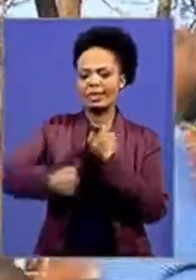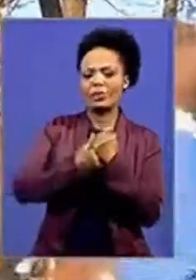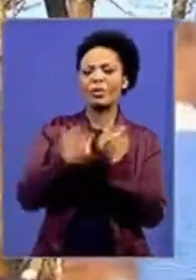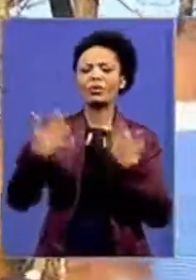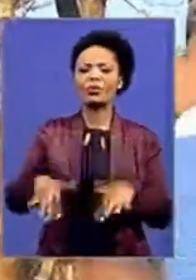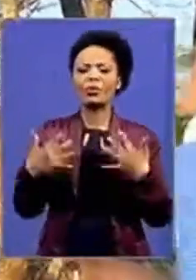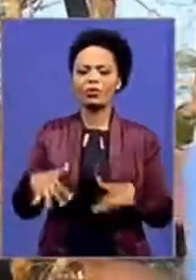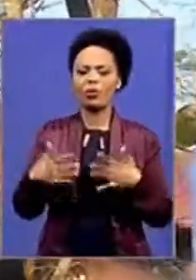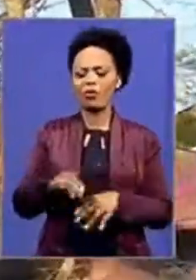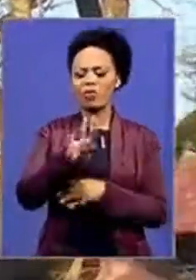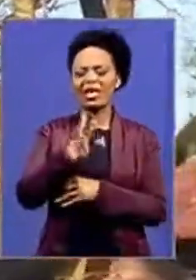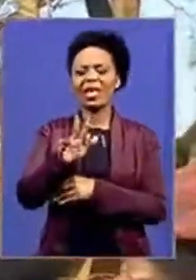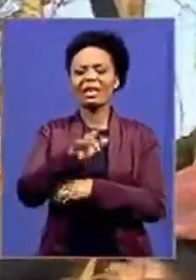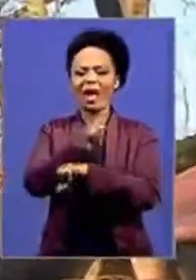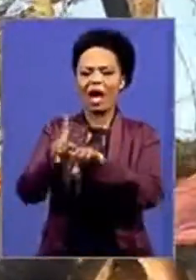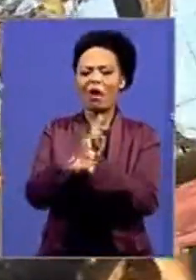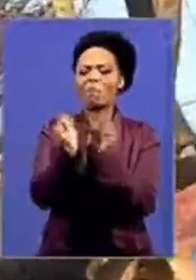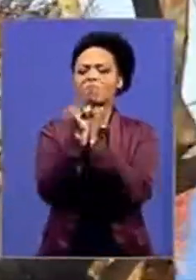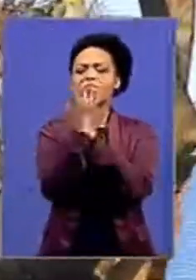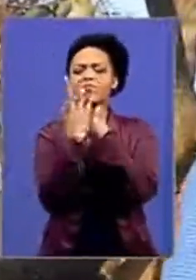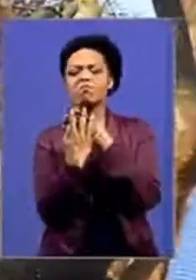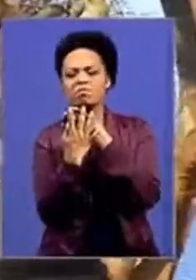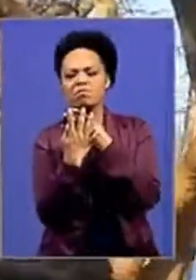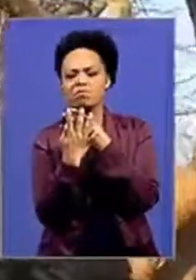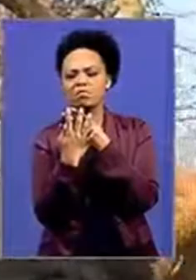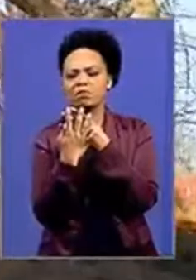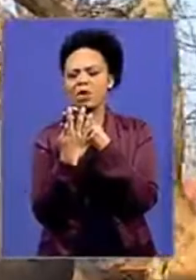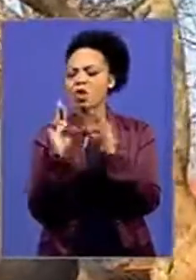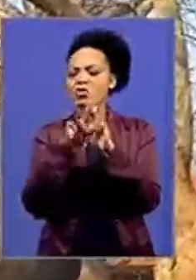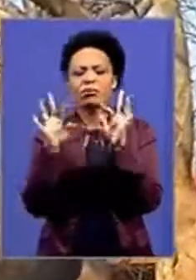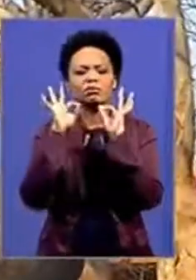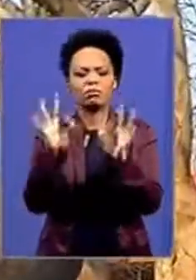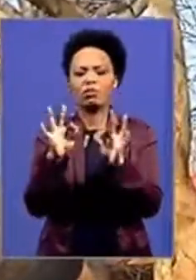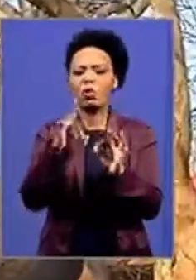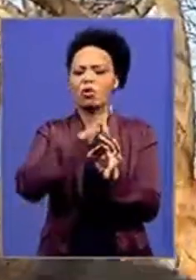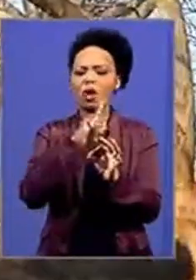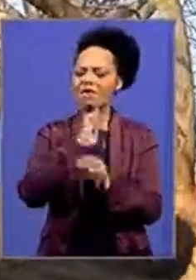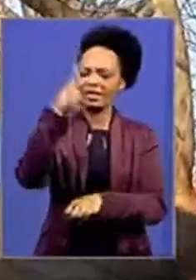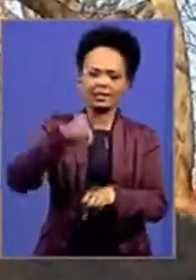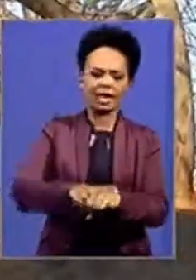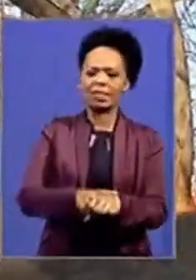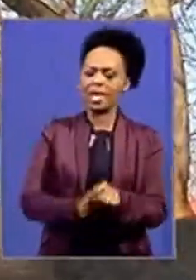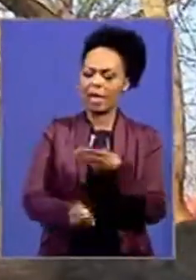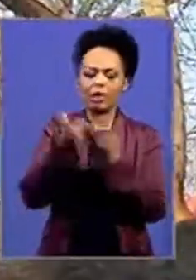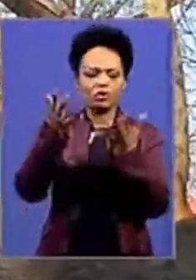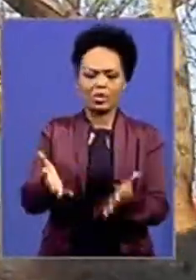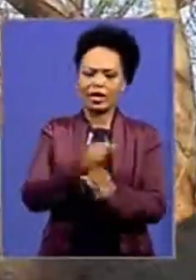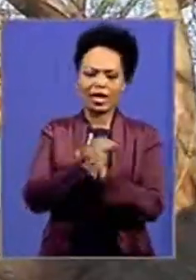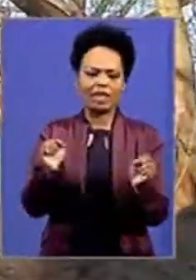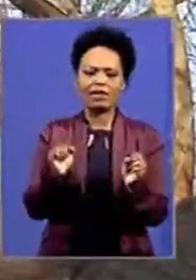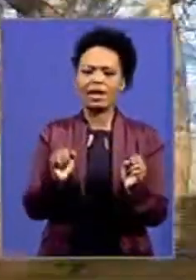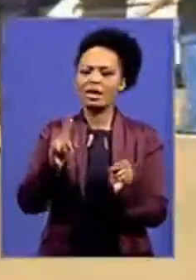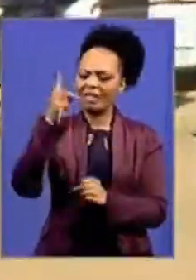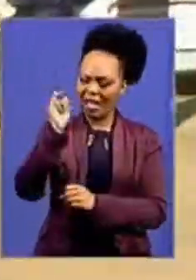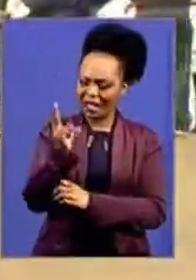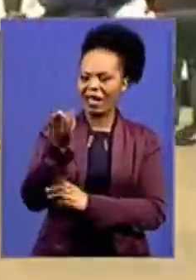in cells, comrades. It was not a problem to us because it was not for the first time, comrades, we were arrested.